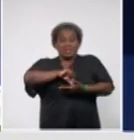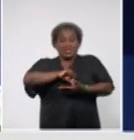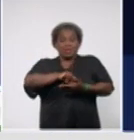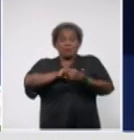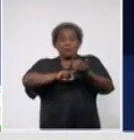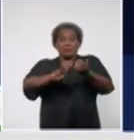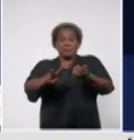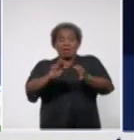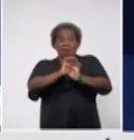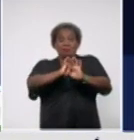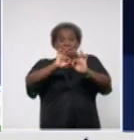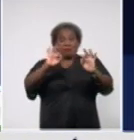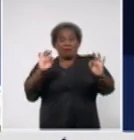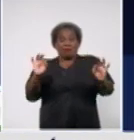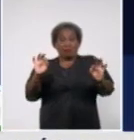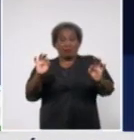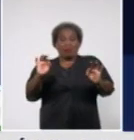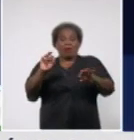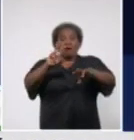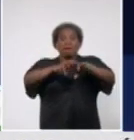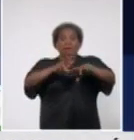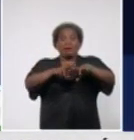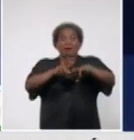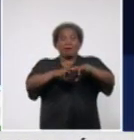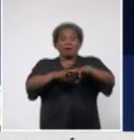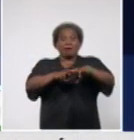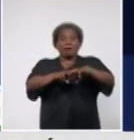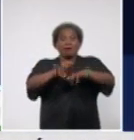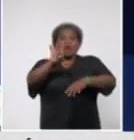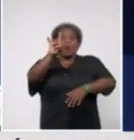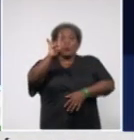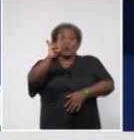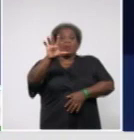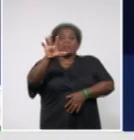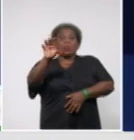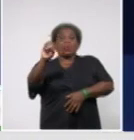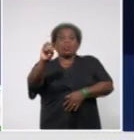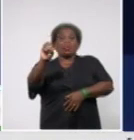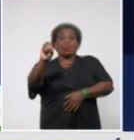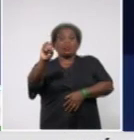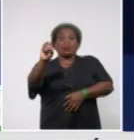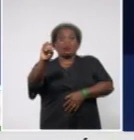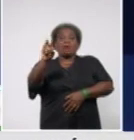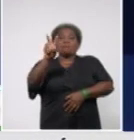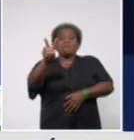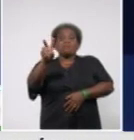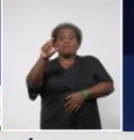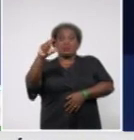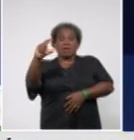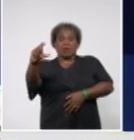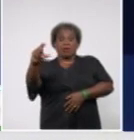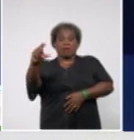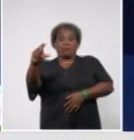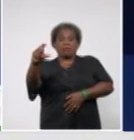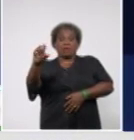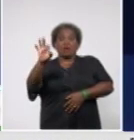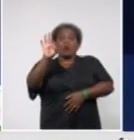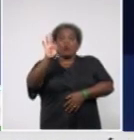2,076 of the samples were processed at the Pedro Curie Tropical Medicine Institute,